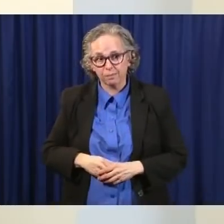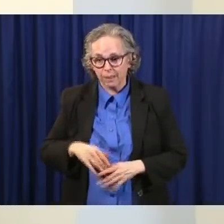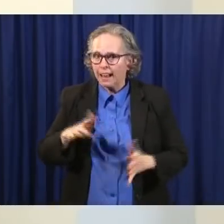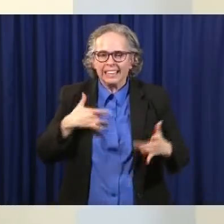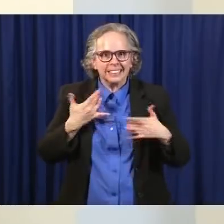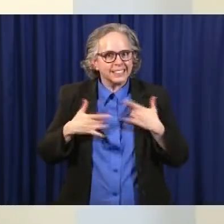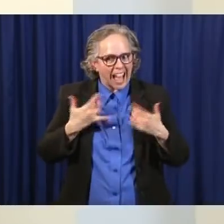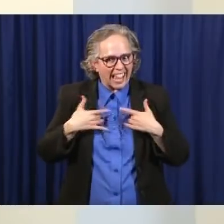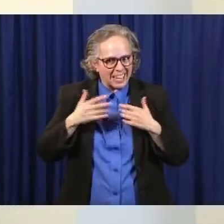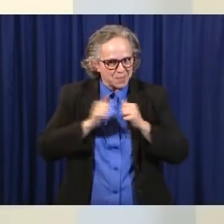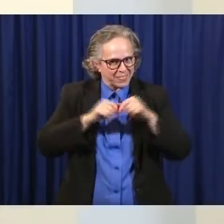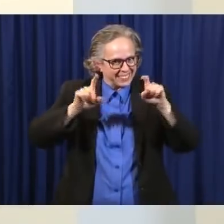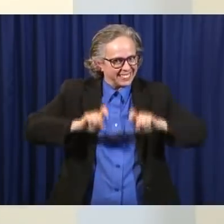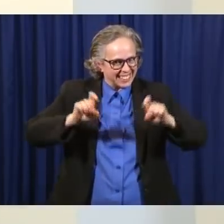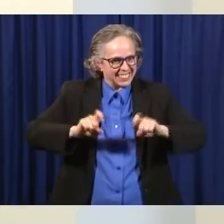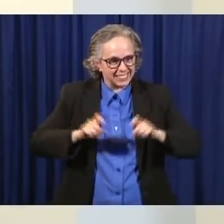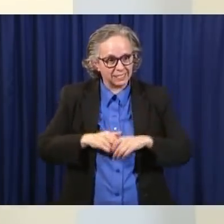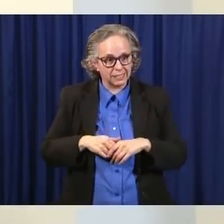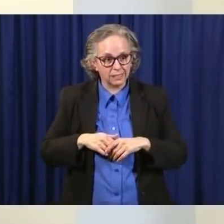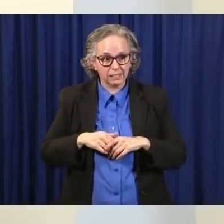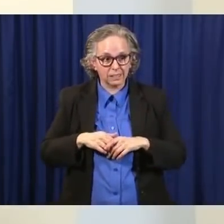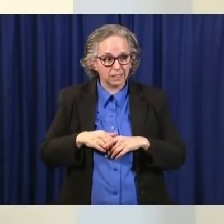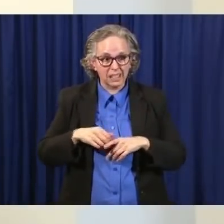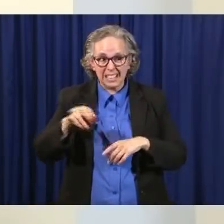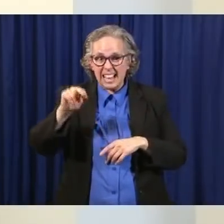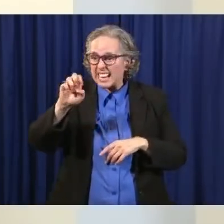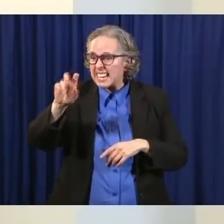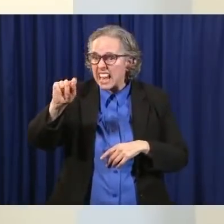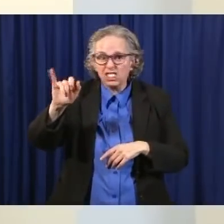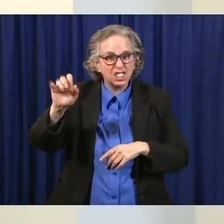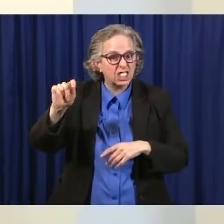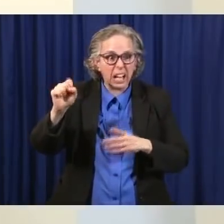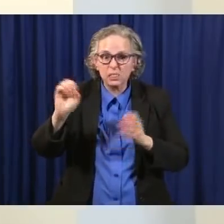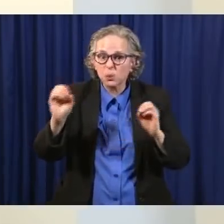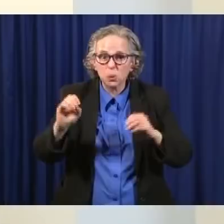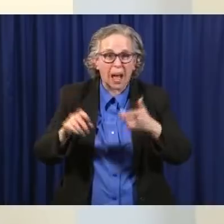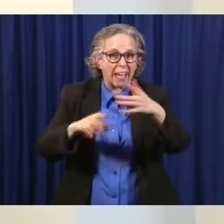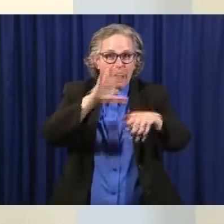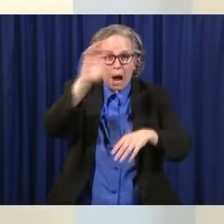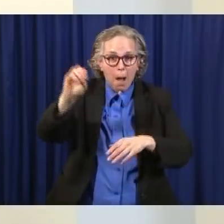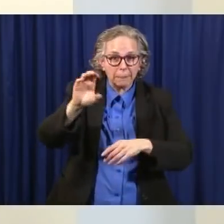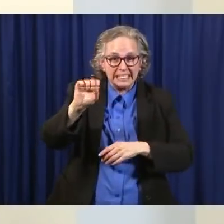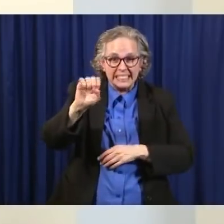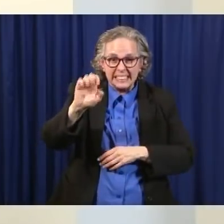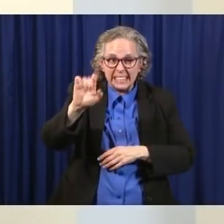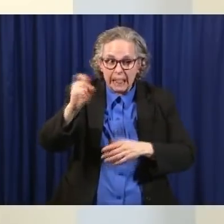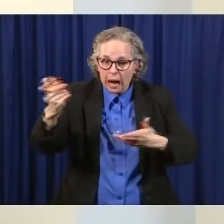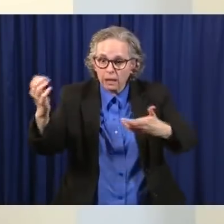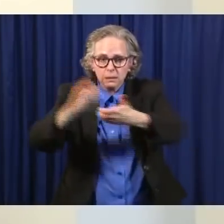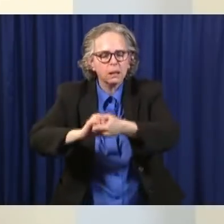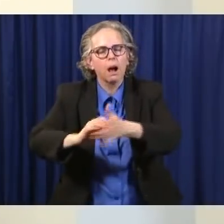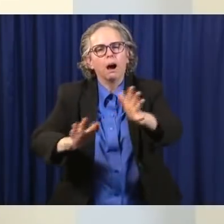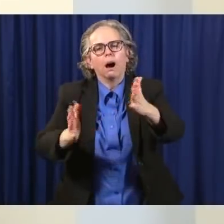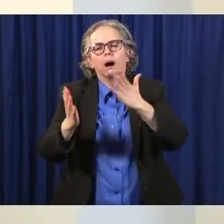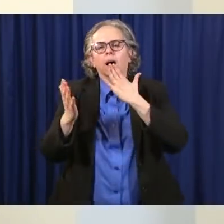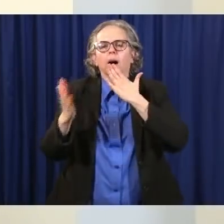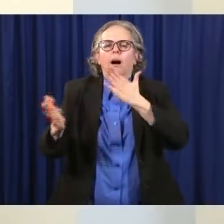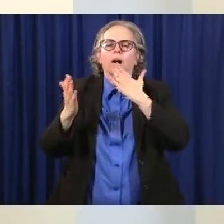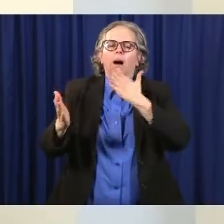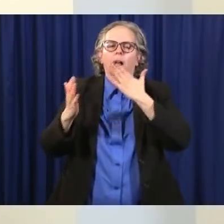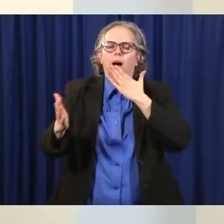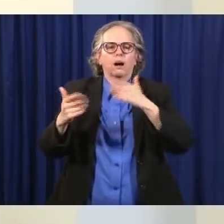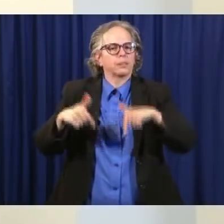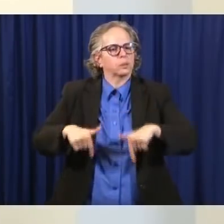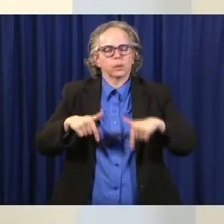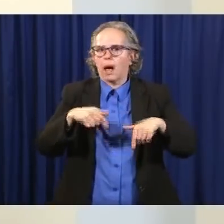possible were it not for NetJets and Celix and the work of whole teams of scientists around the state